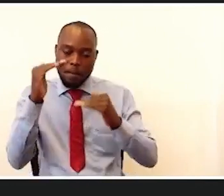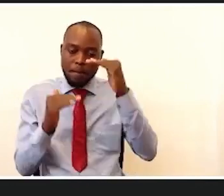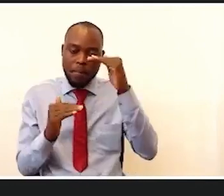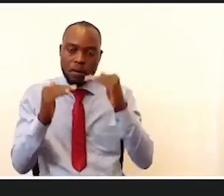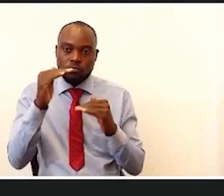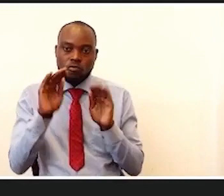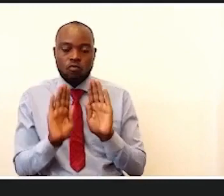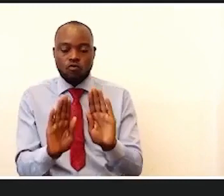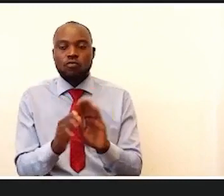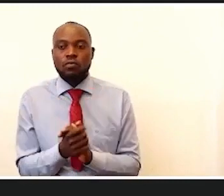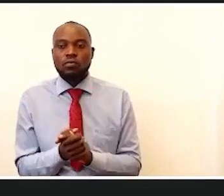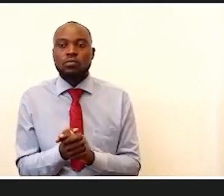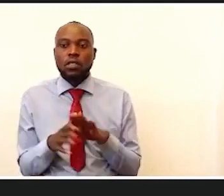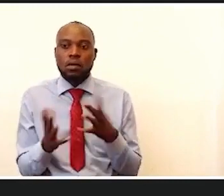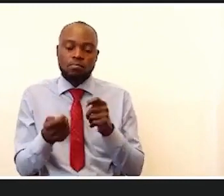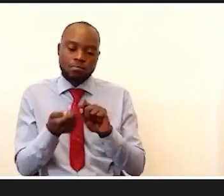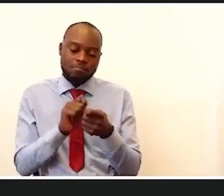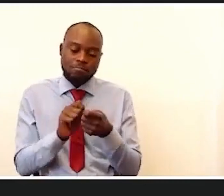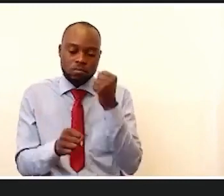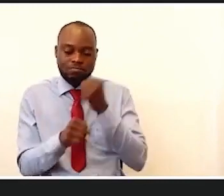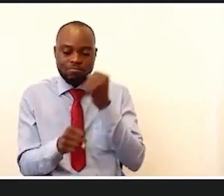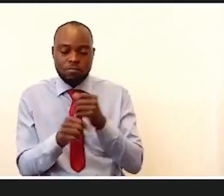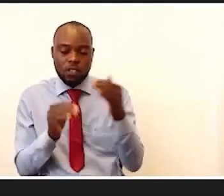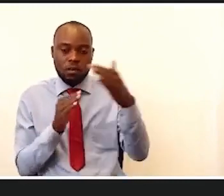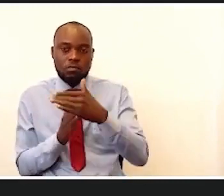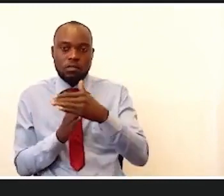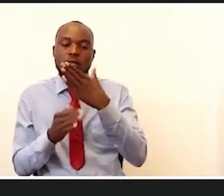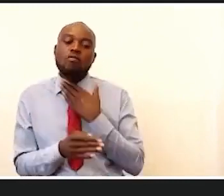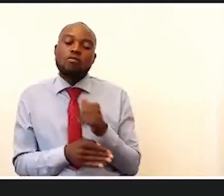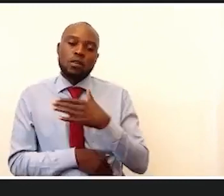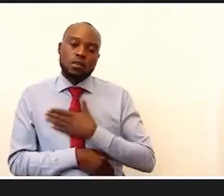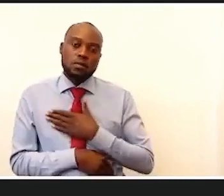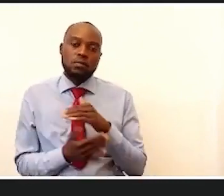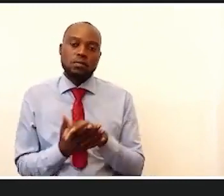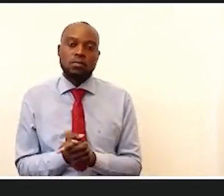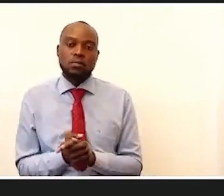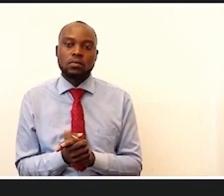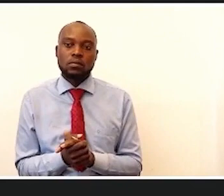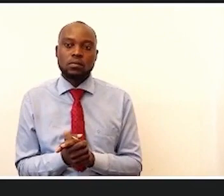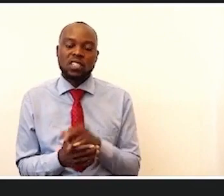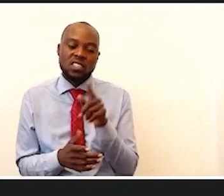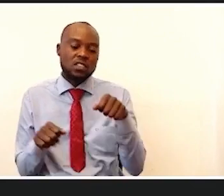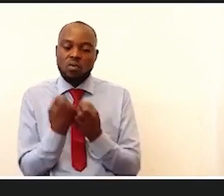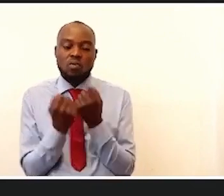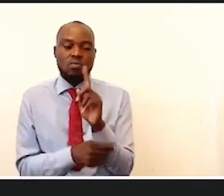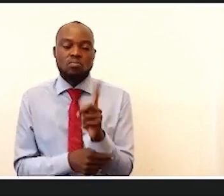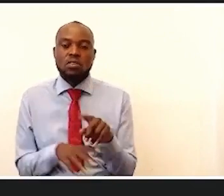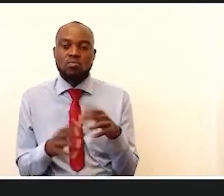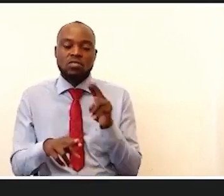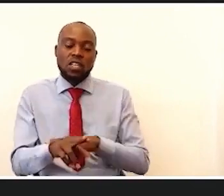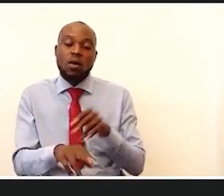forces that tend to work against our interests. And it's not an accident that each